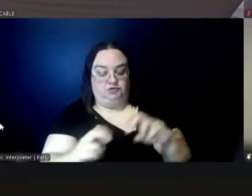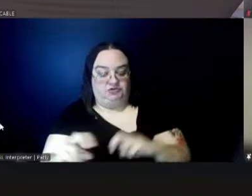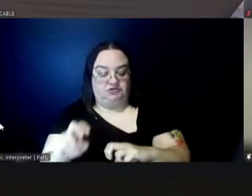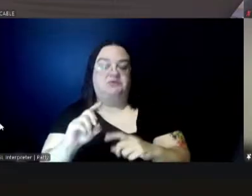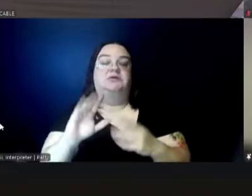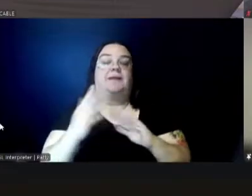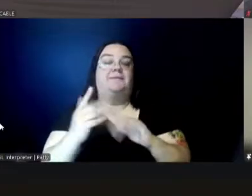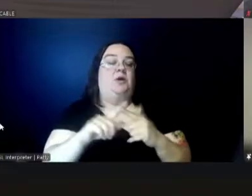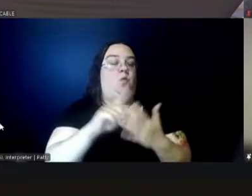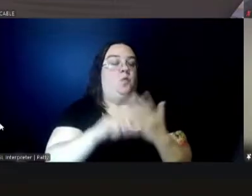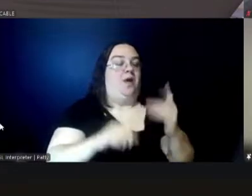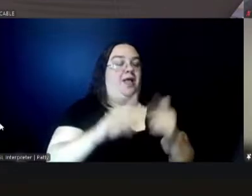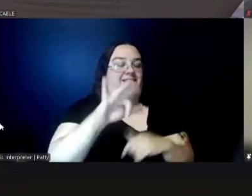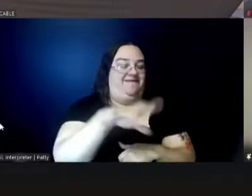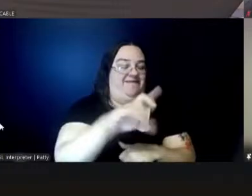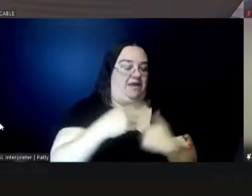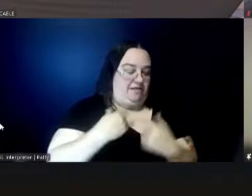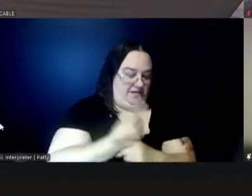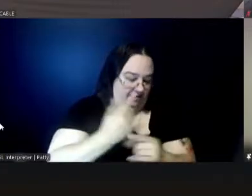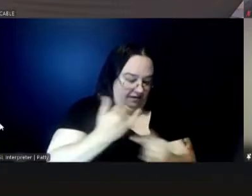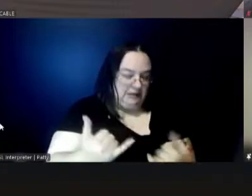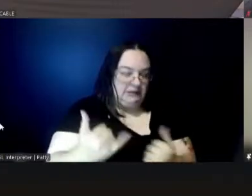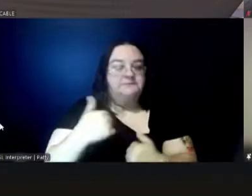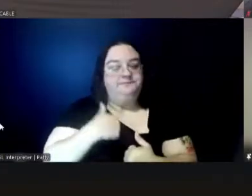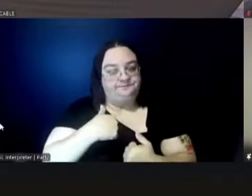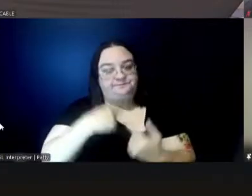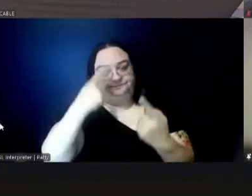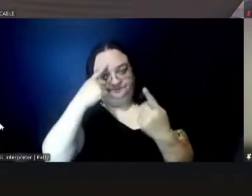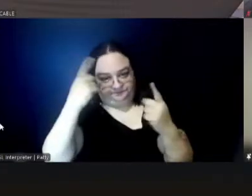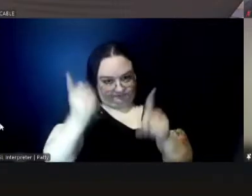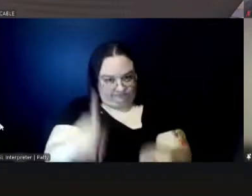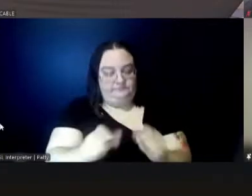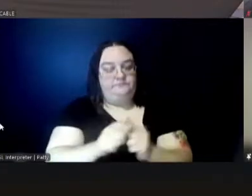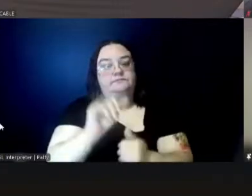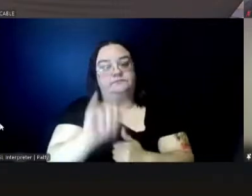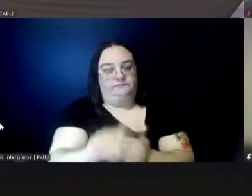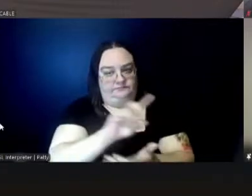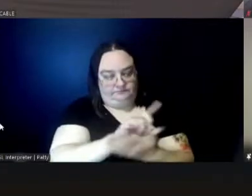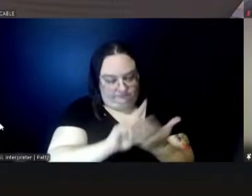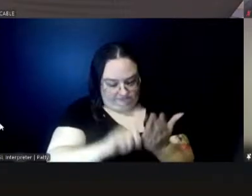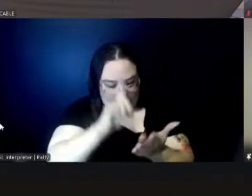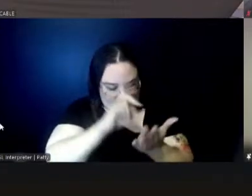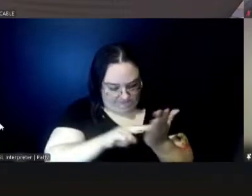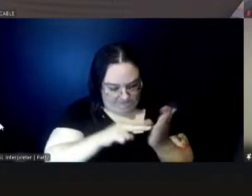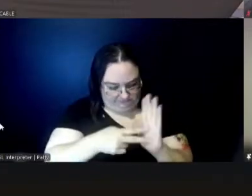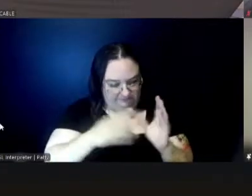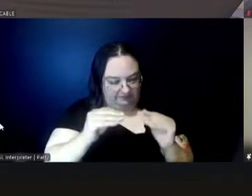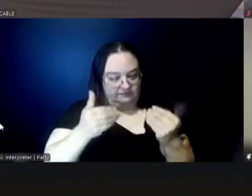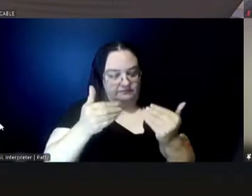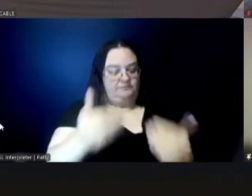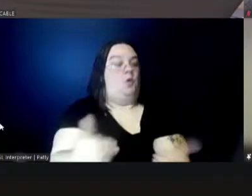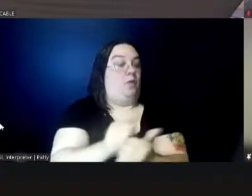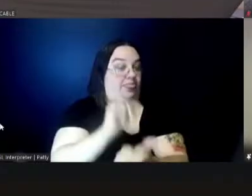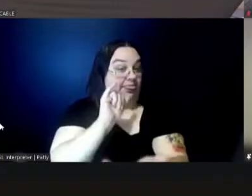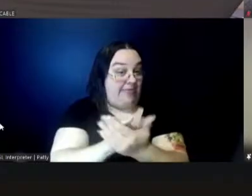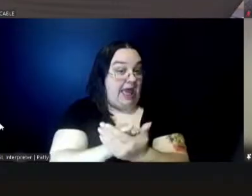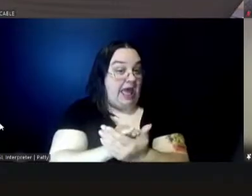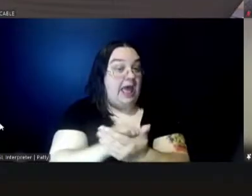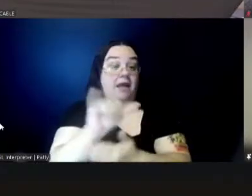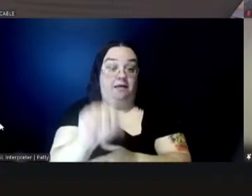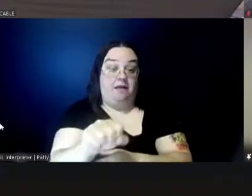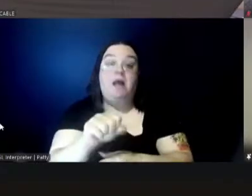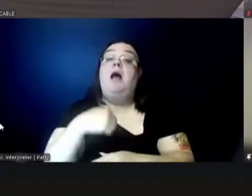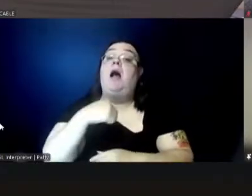now. So I am in agreement with that design intent and moving forward with that. I will say